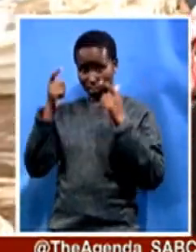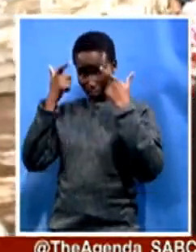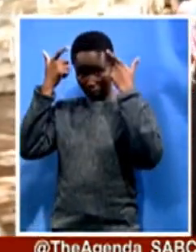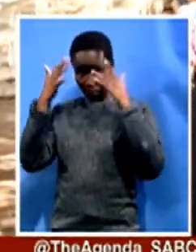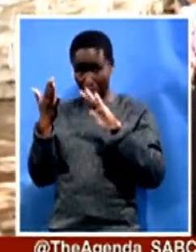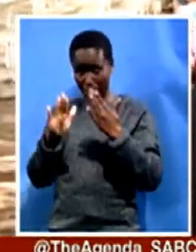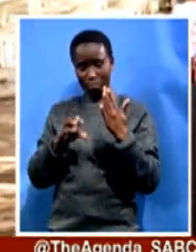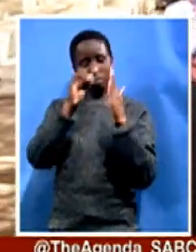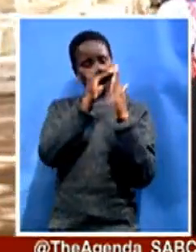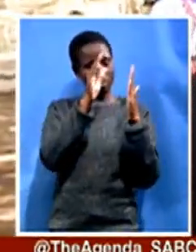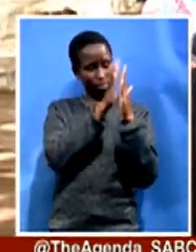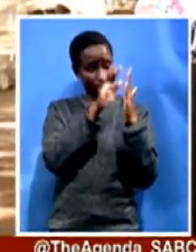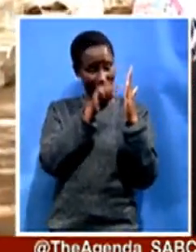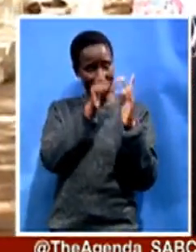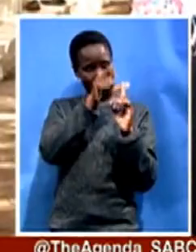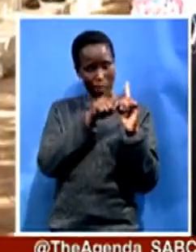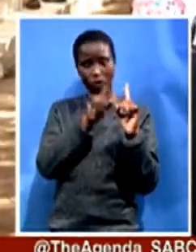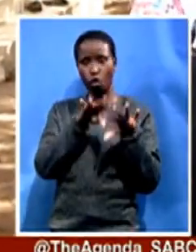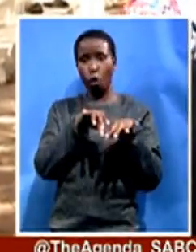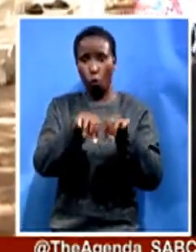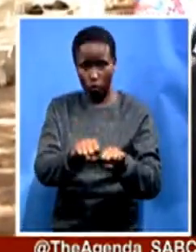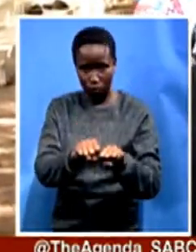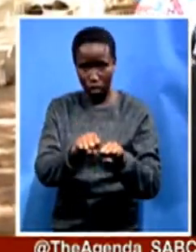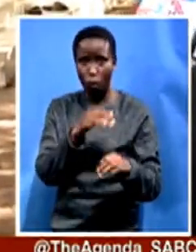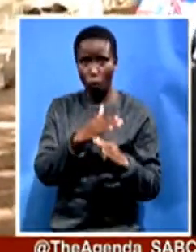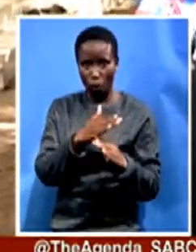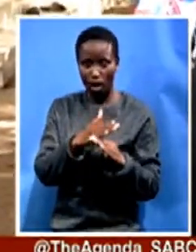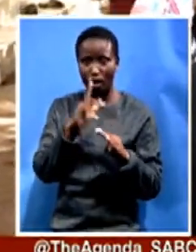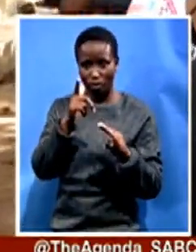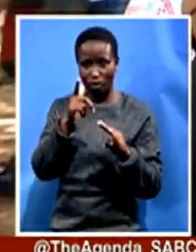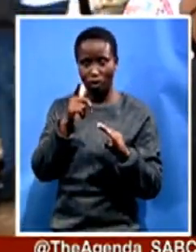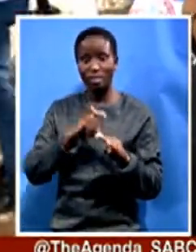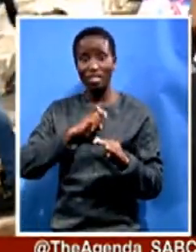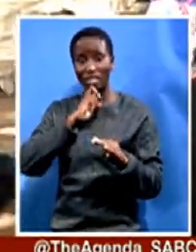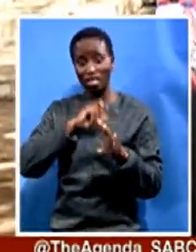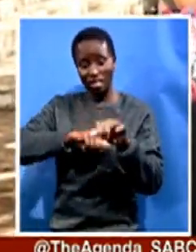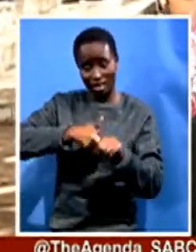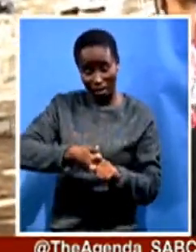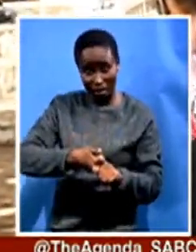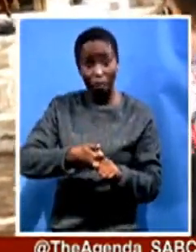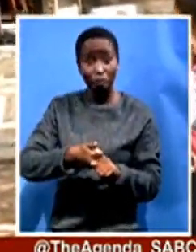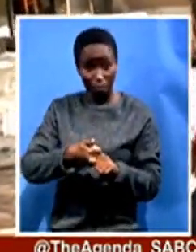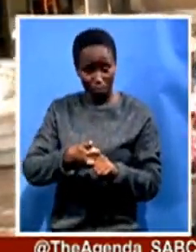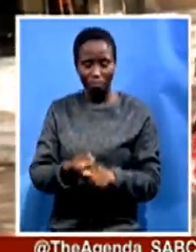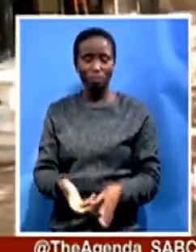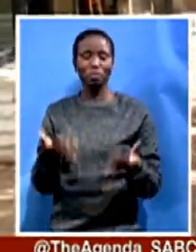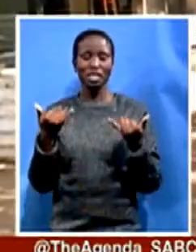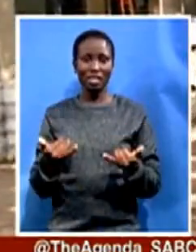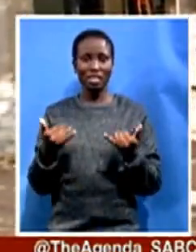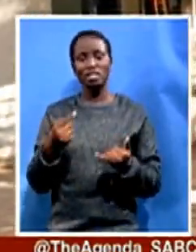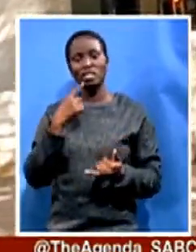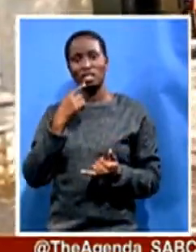late AmaZulu king, and also be in a position to name the successor of the AmaZulu king,